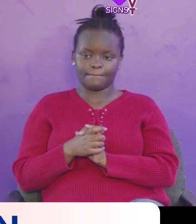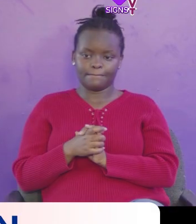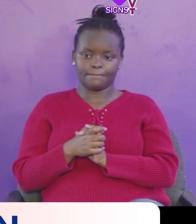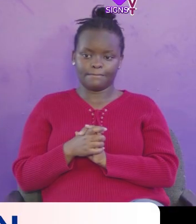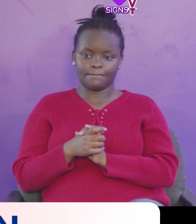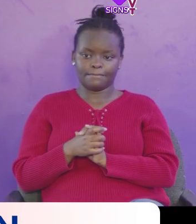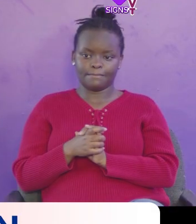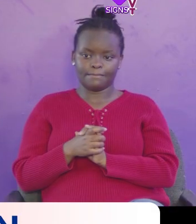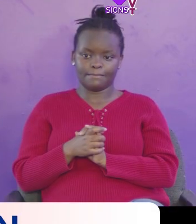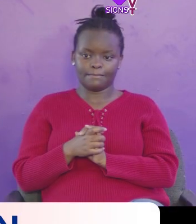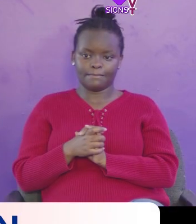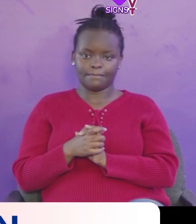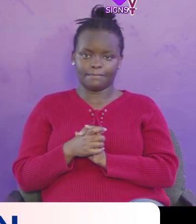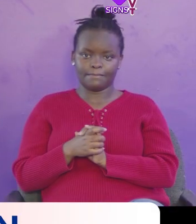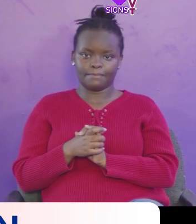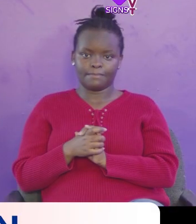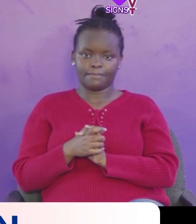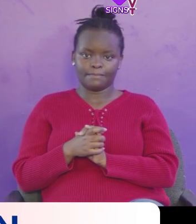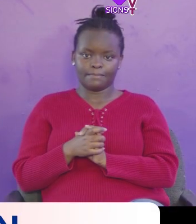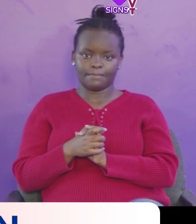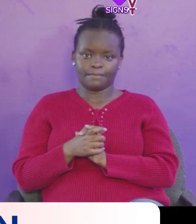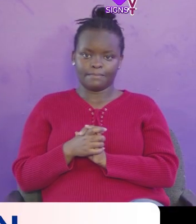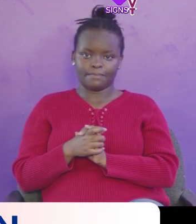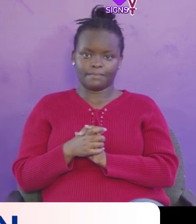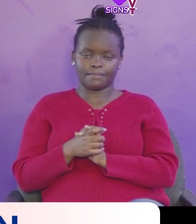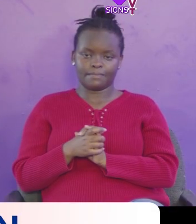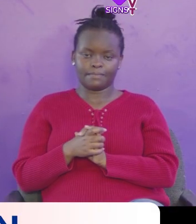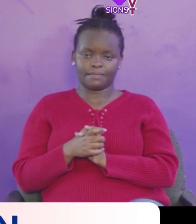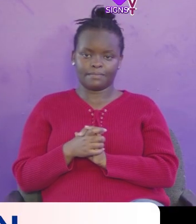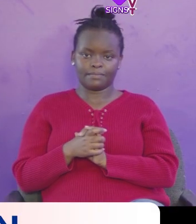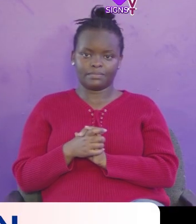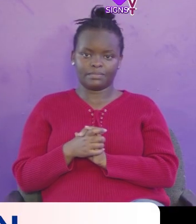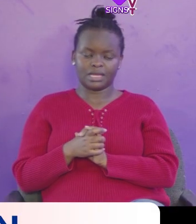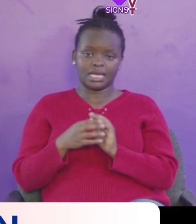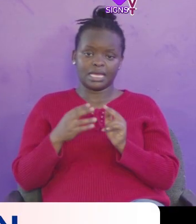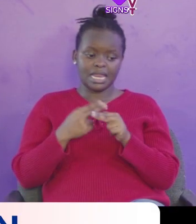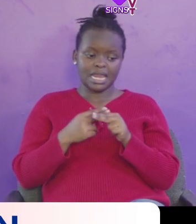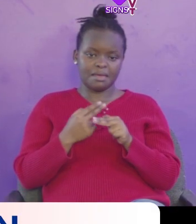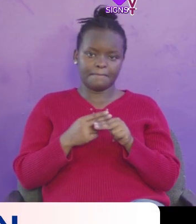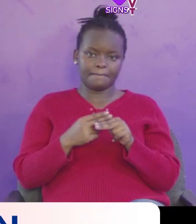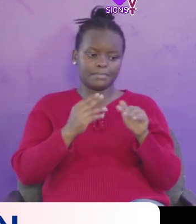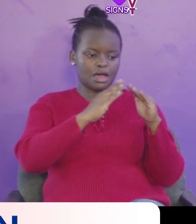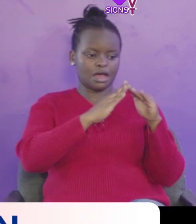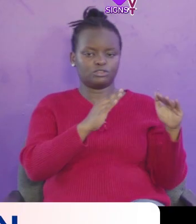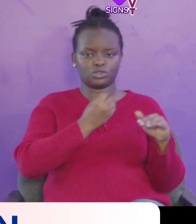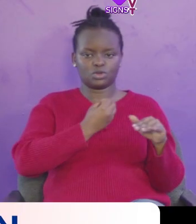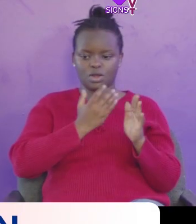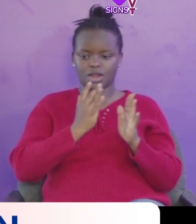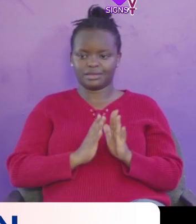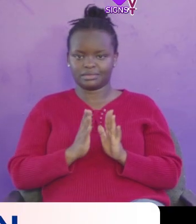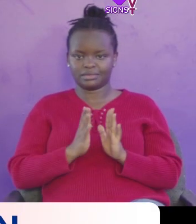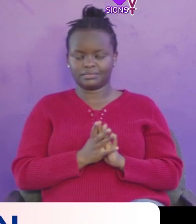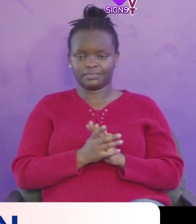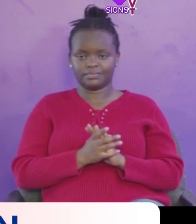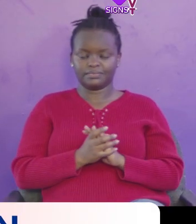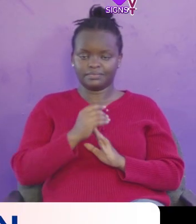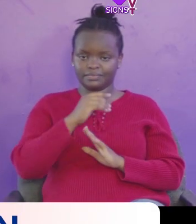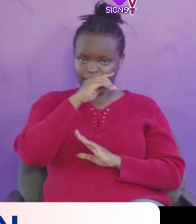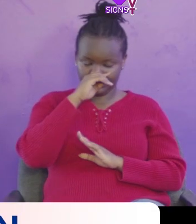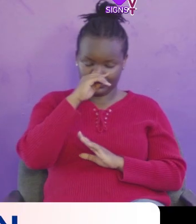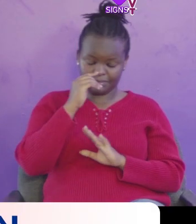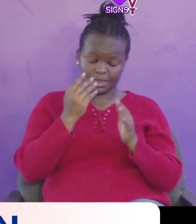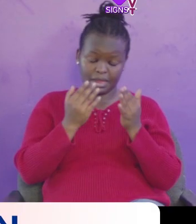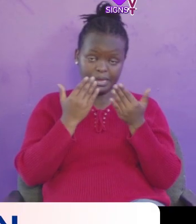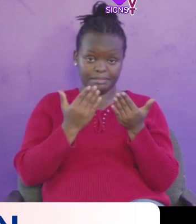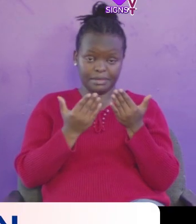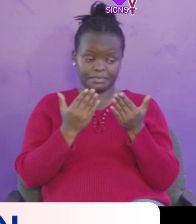We call them this mabati houses owner. We call them structure owners. Wameenda huko ni structure owners. Na maybe let